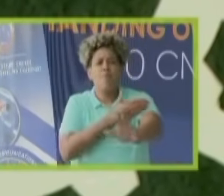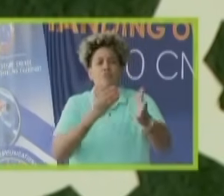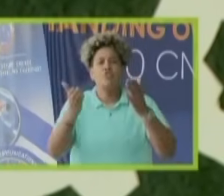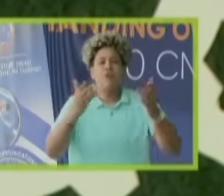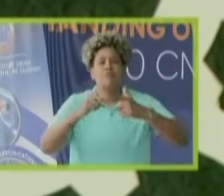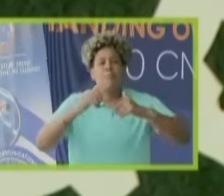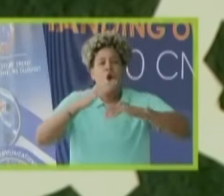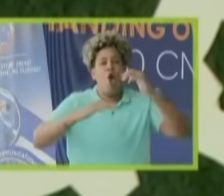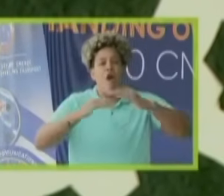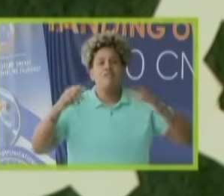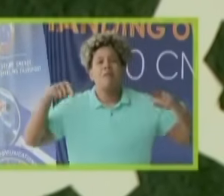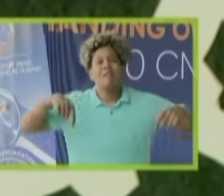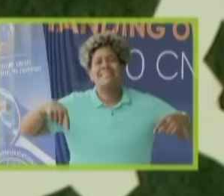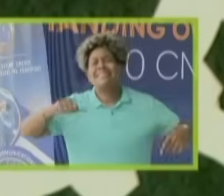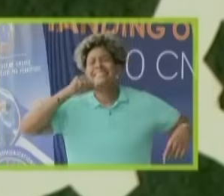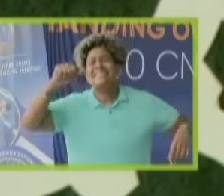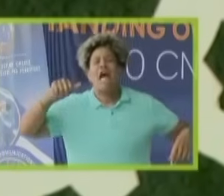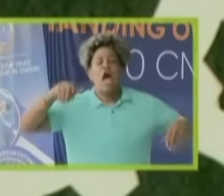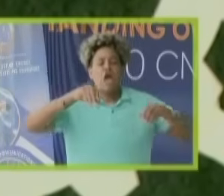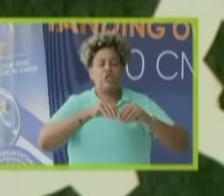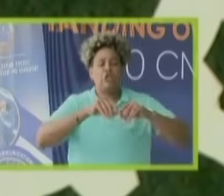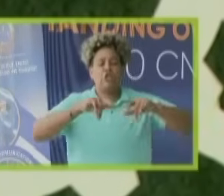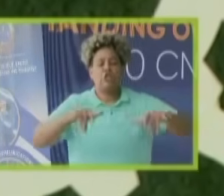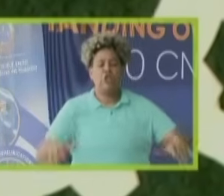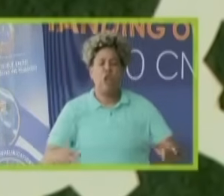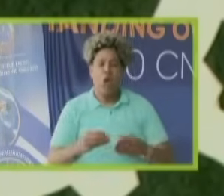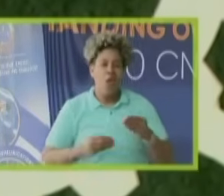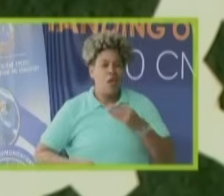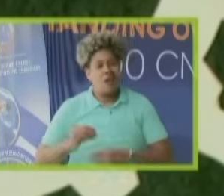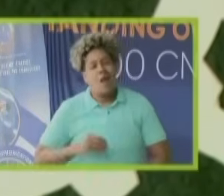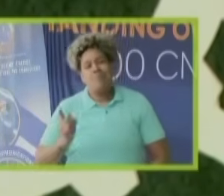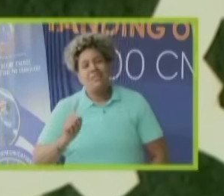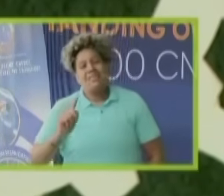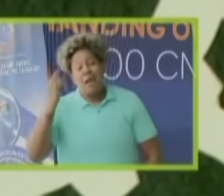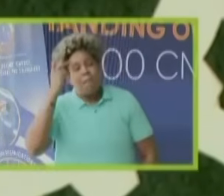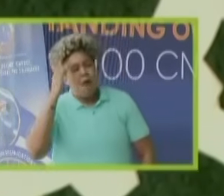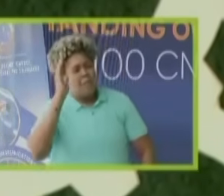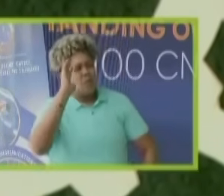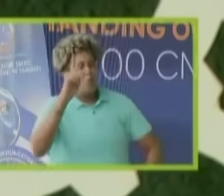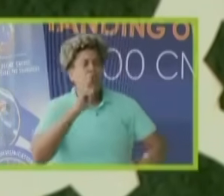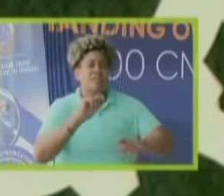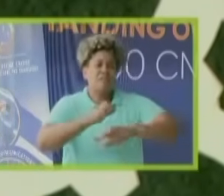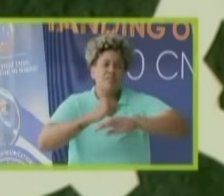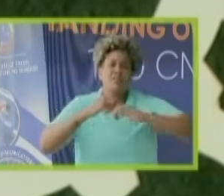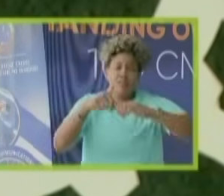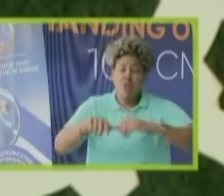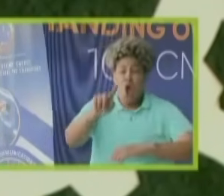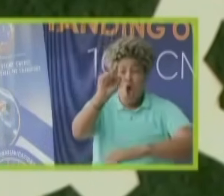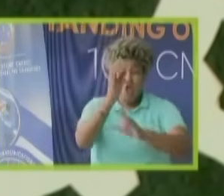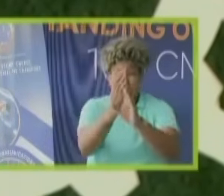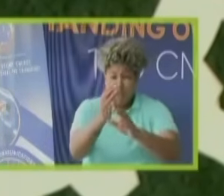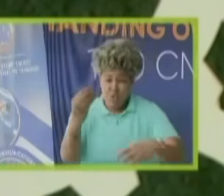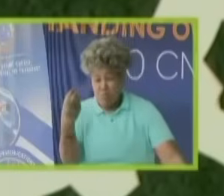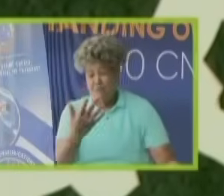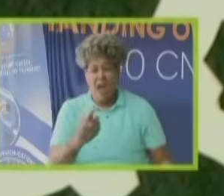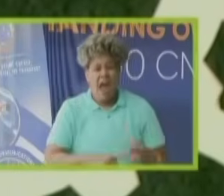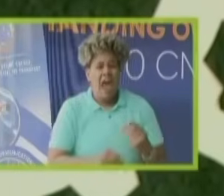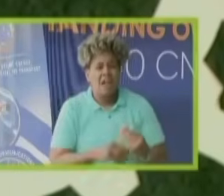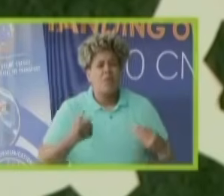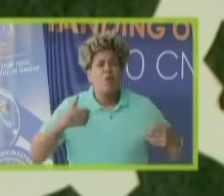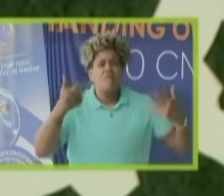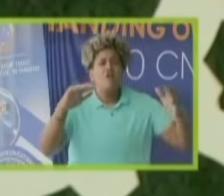comfort. This is not trickle-down economics. Prime Minister, with the commissioner of these 100 buses, we have